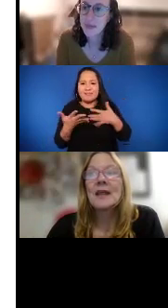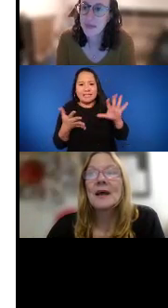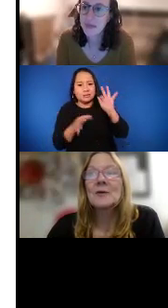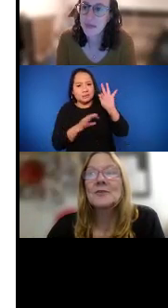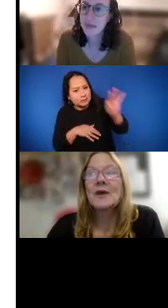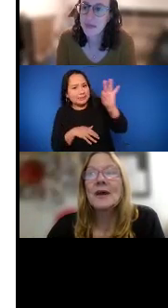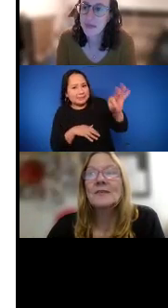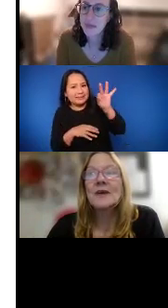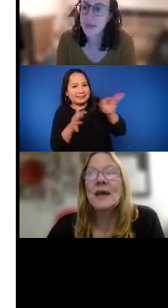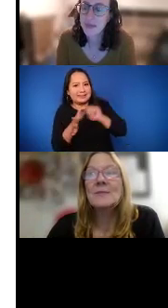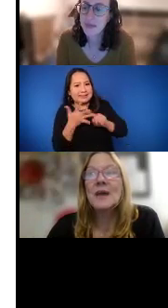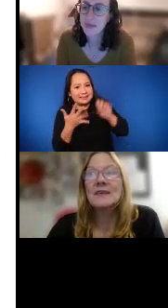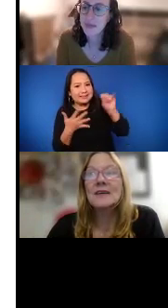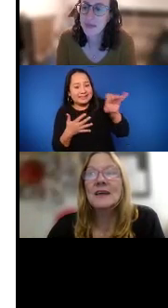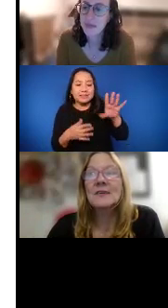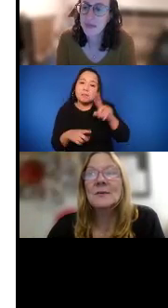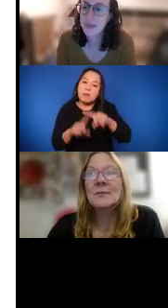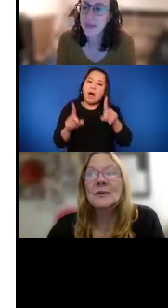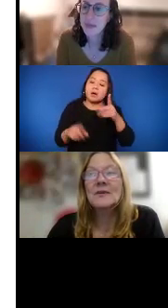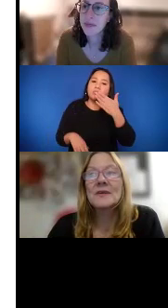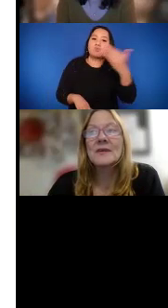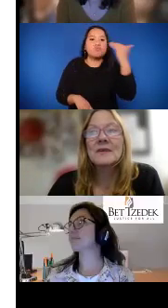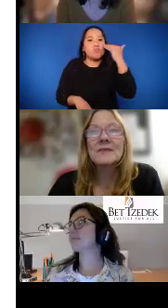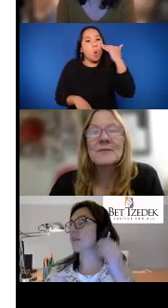And then I also have Amy has her hand up.